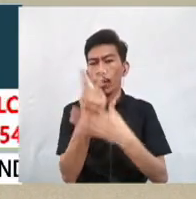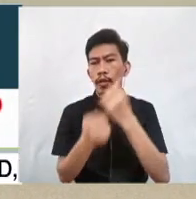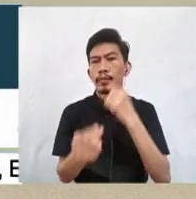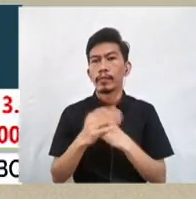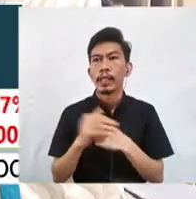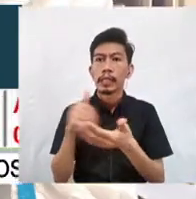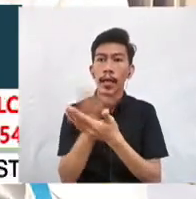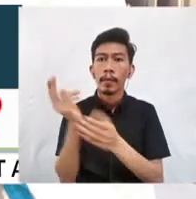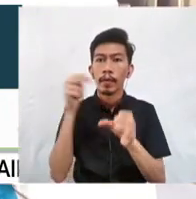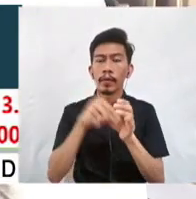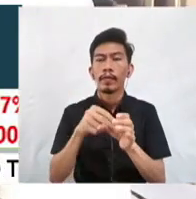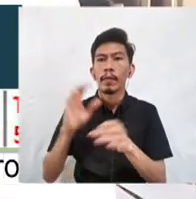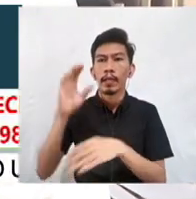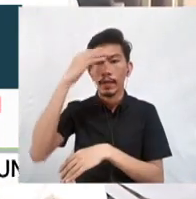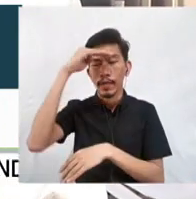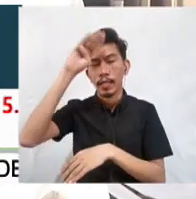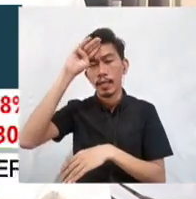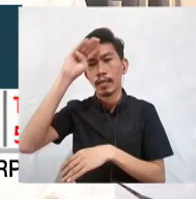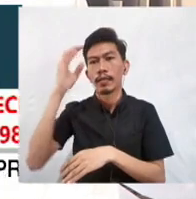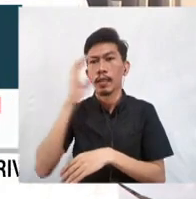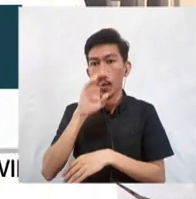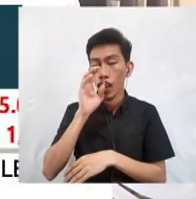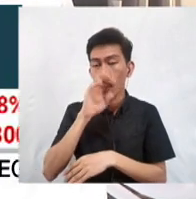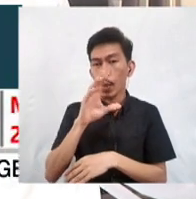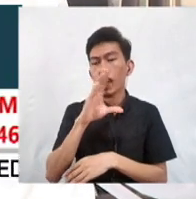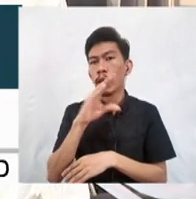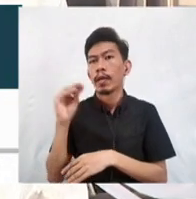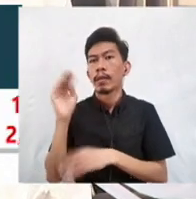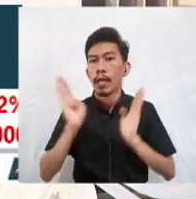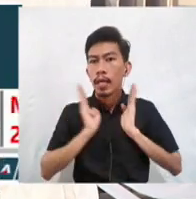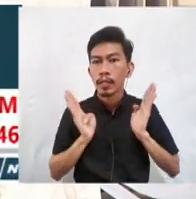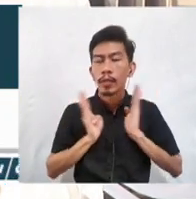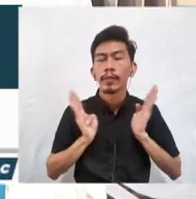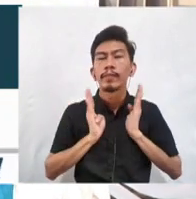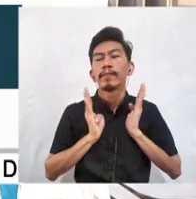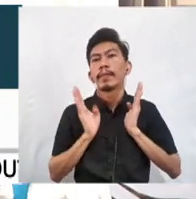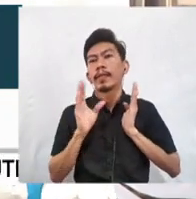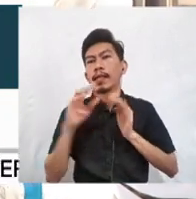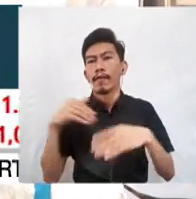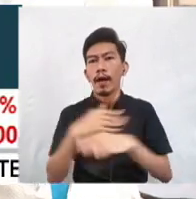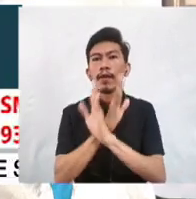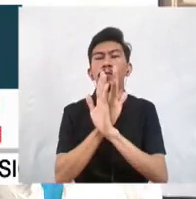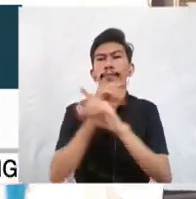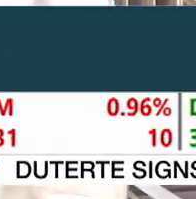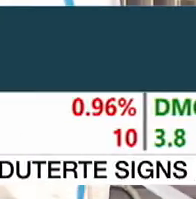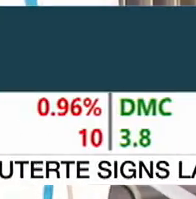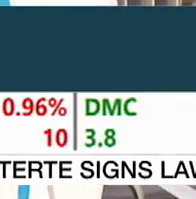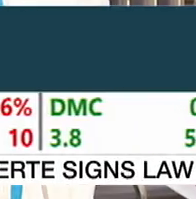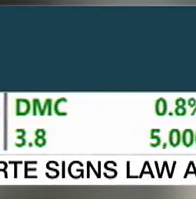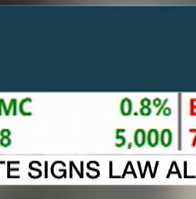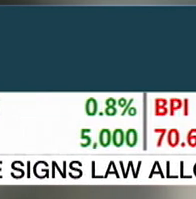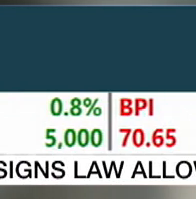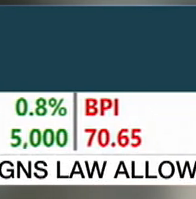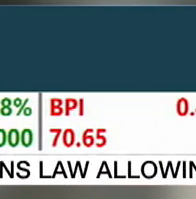Cavite Economic Zone, Mactan Economic Zone, in Baguio Economic Zone, in Davao Economic Zone. So then the head office